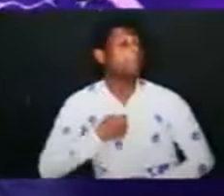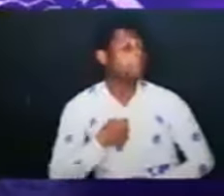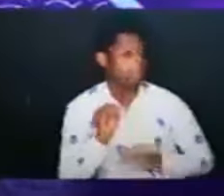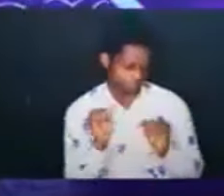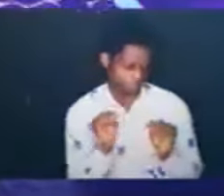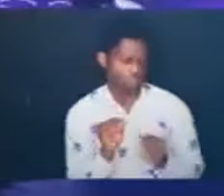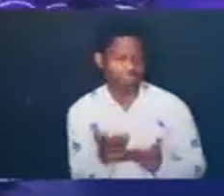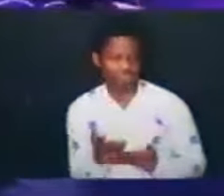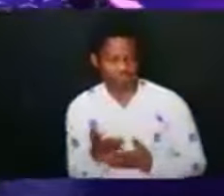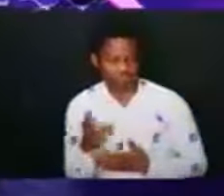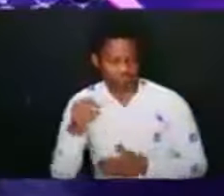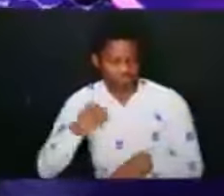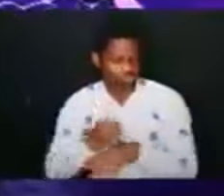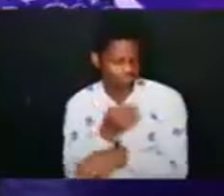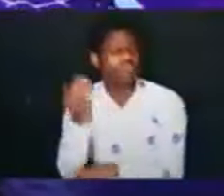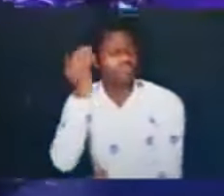And